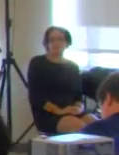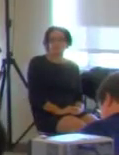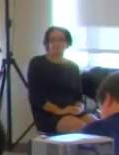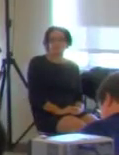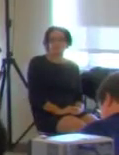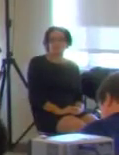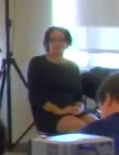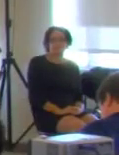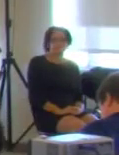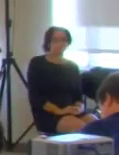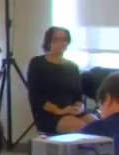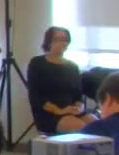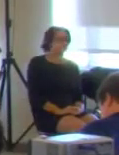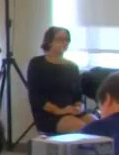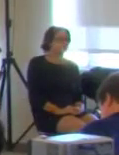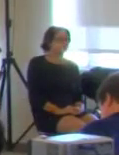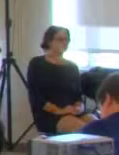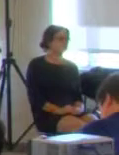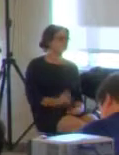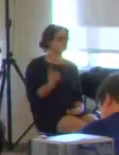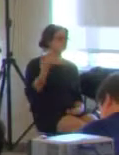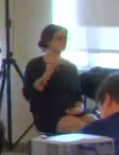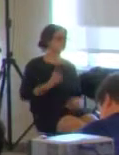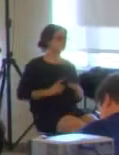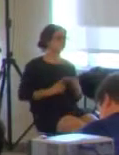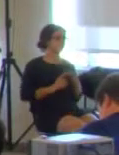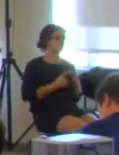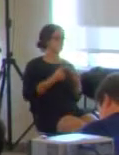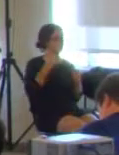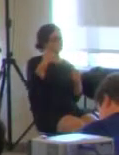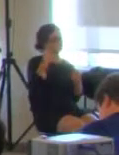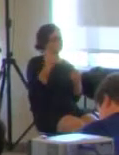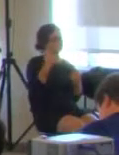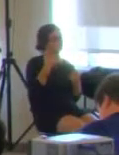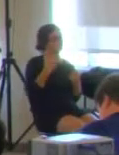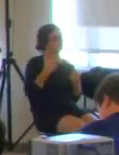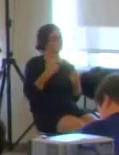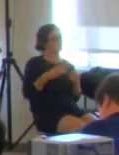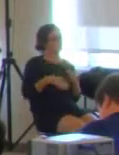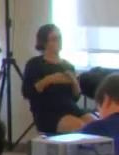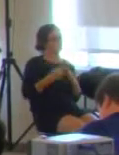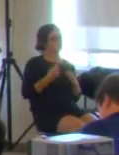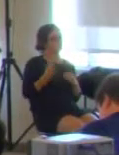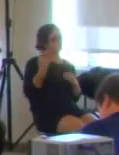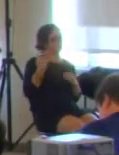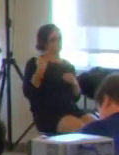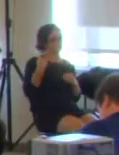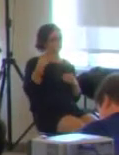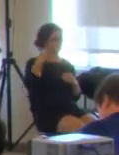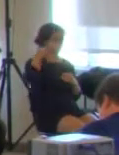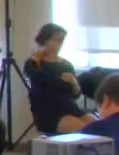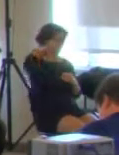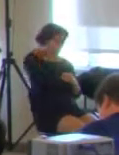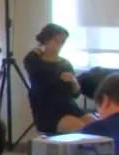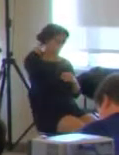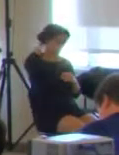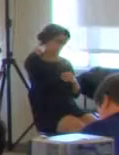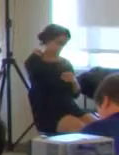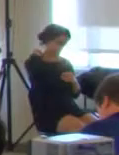All right, so this is some special considerations, and I wanted to add something to this that I think is really